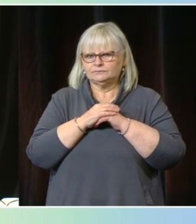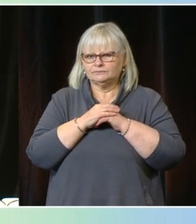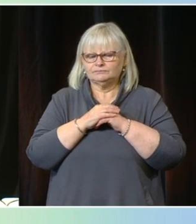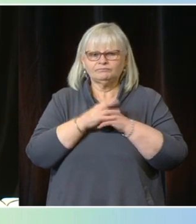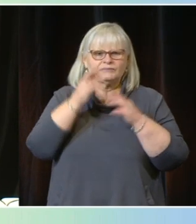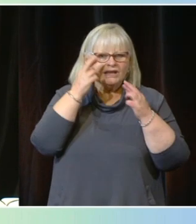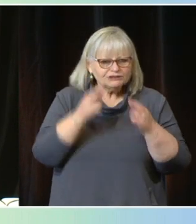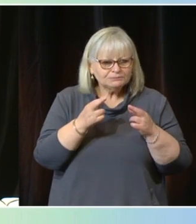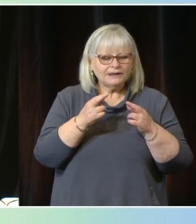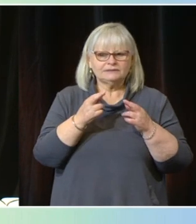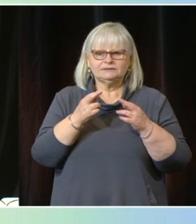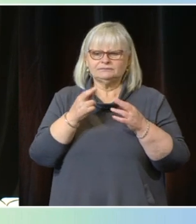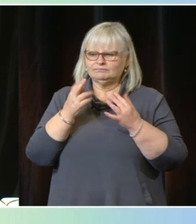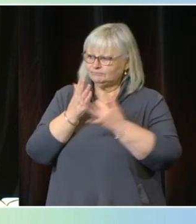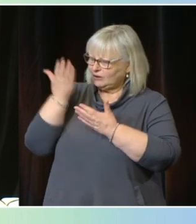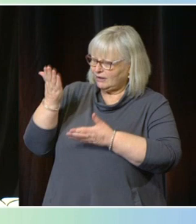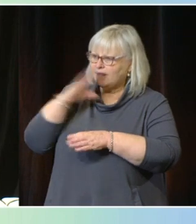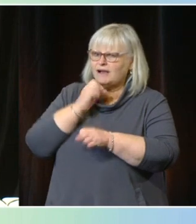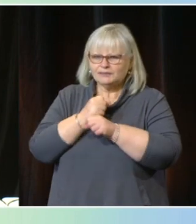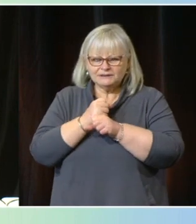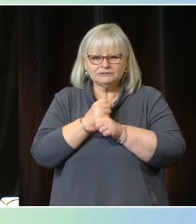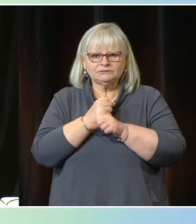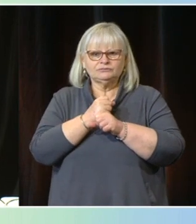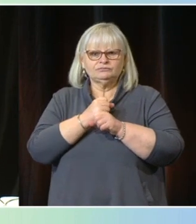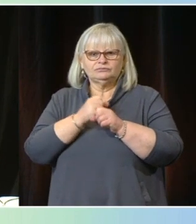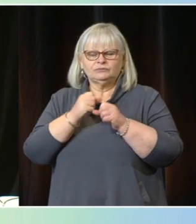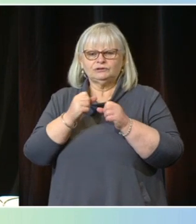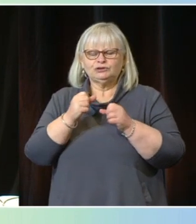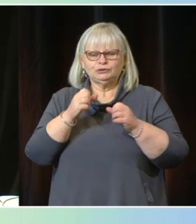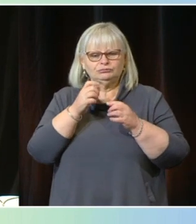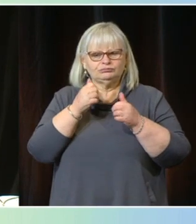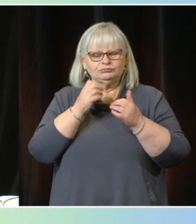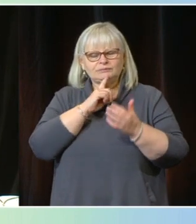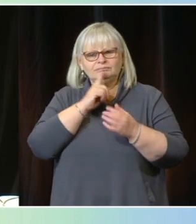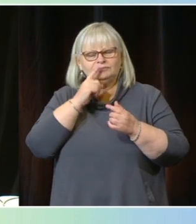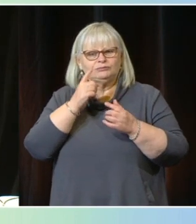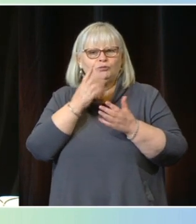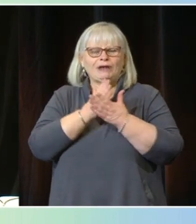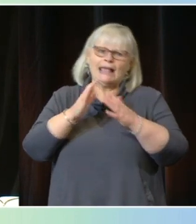respect is in the government embracing voice treaty truth-telling